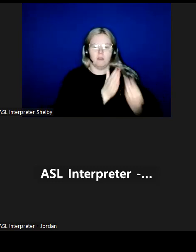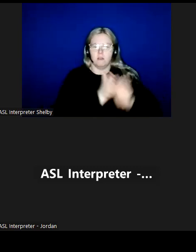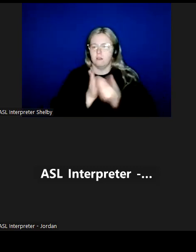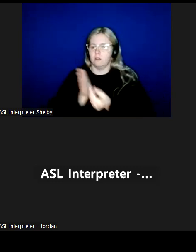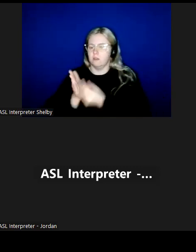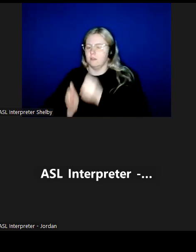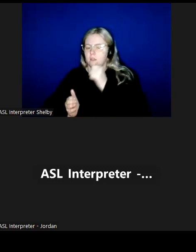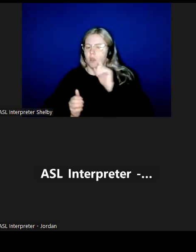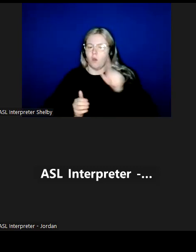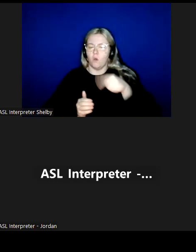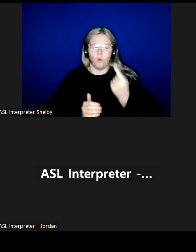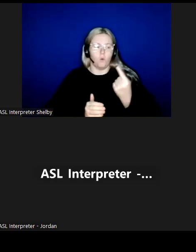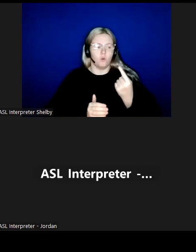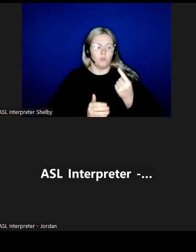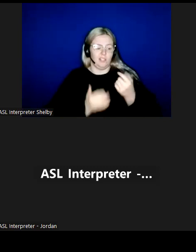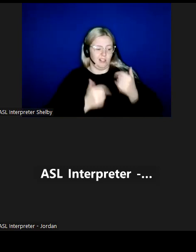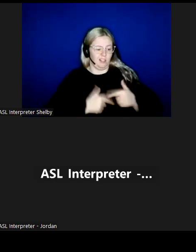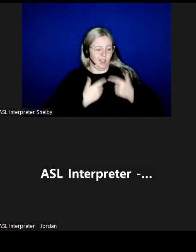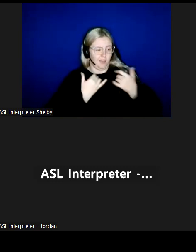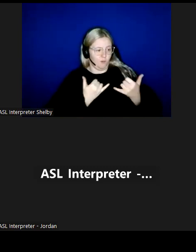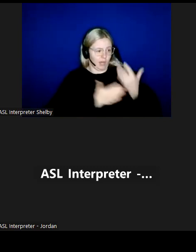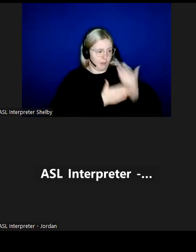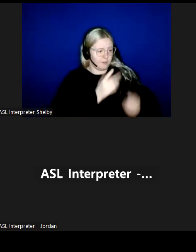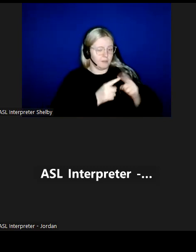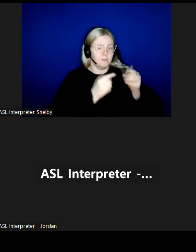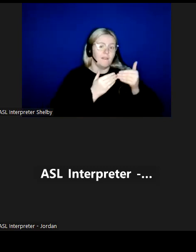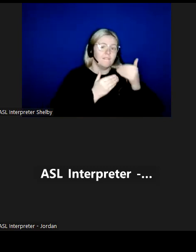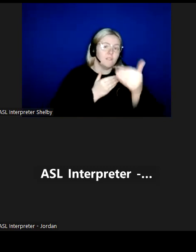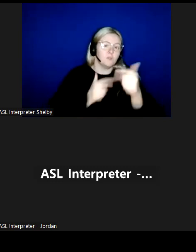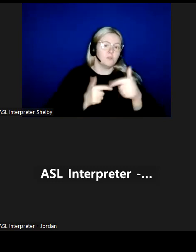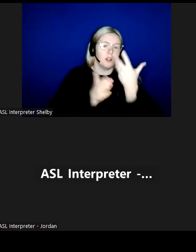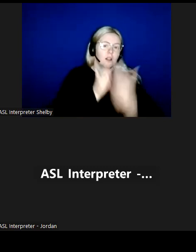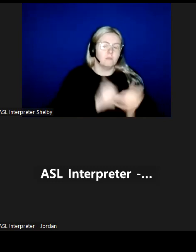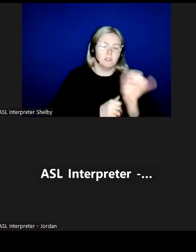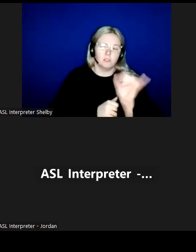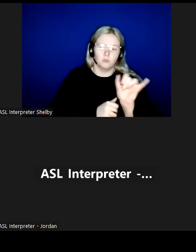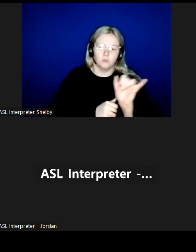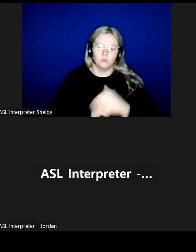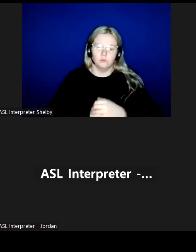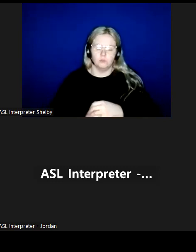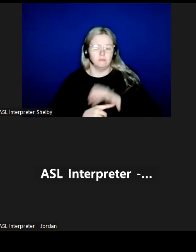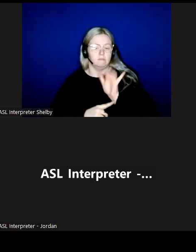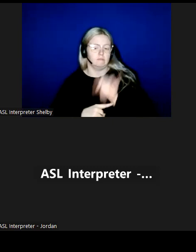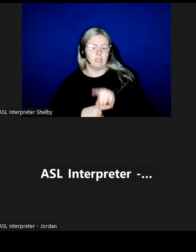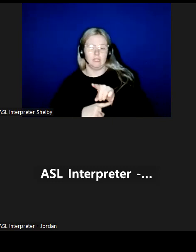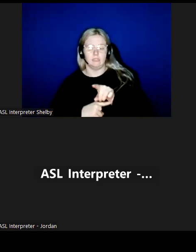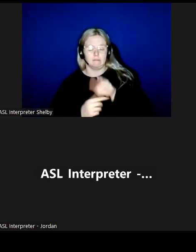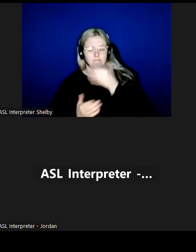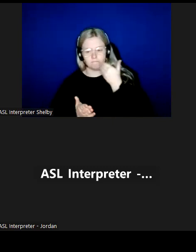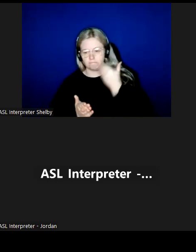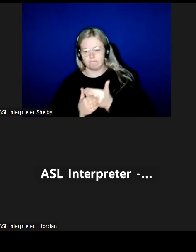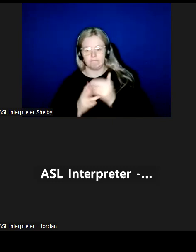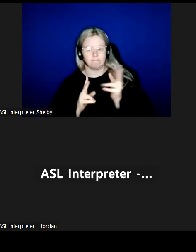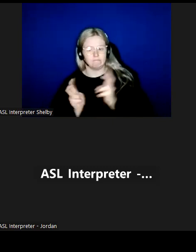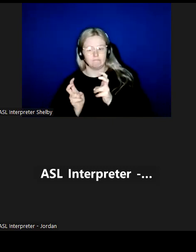had, they're missing from all the life that is yet to come. And that is such a good quote to